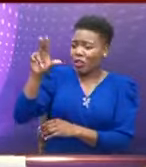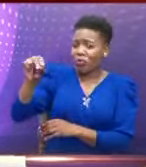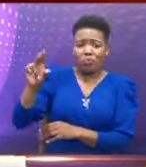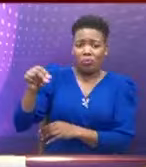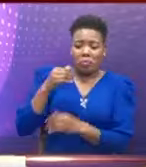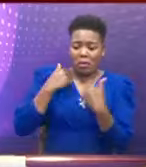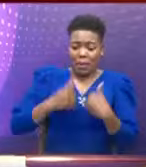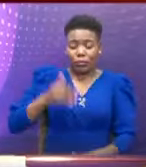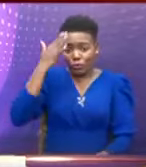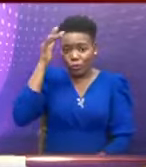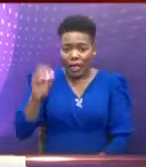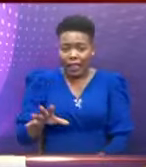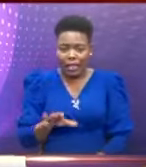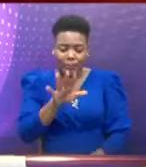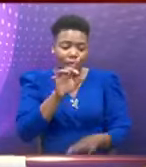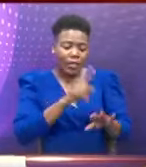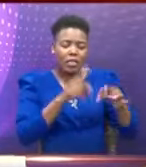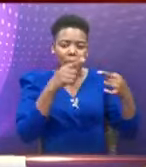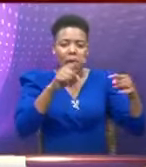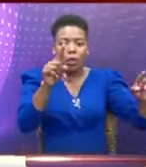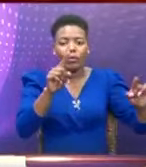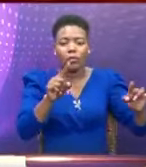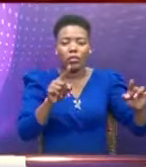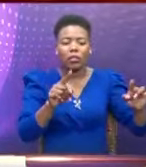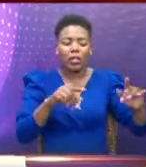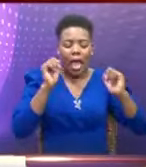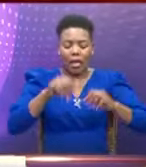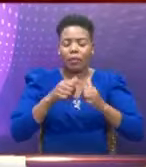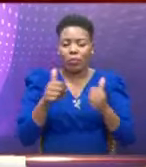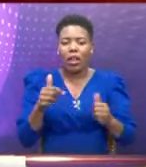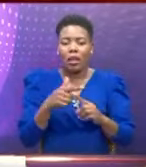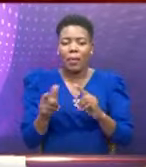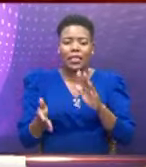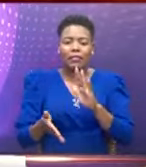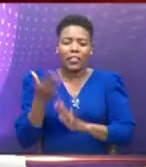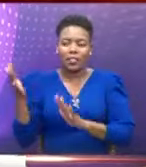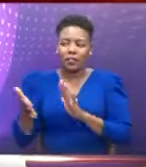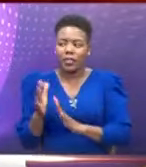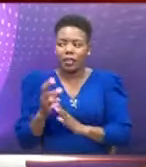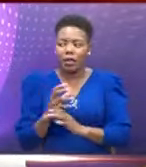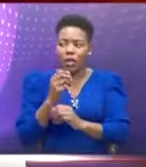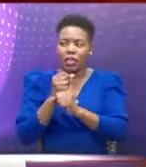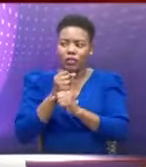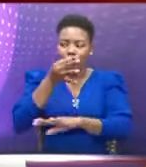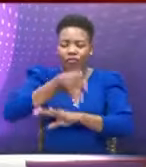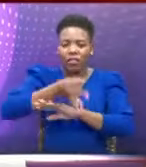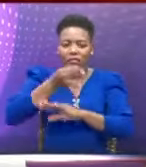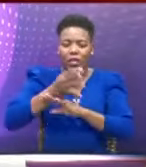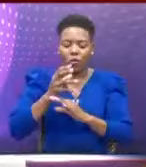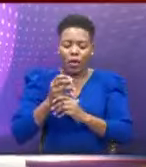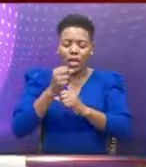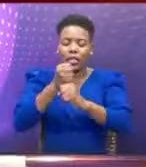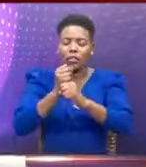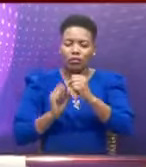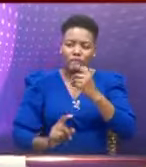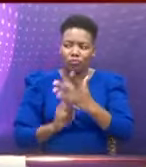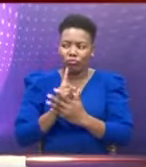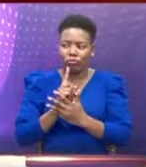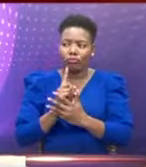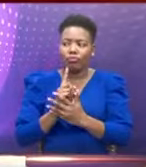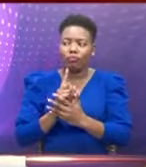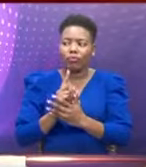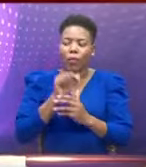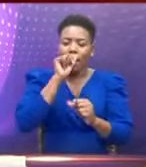announced what we had agreed on, immediately an organization a fake, so-called fake organization that